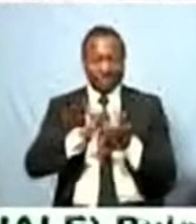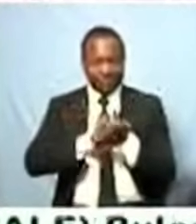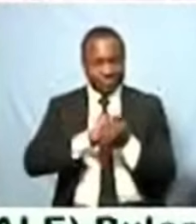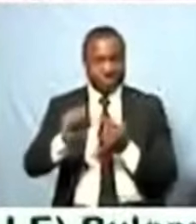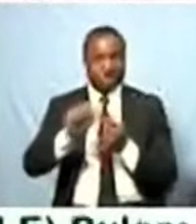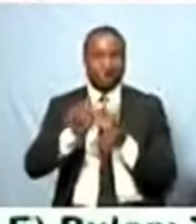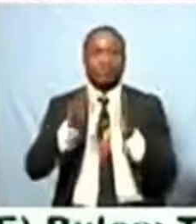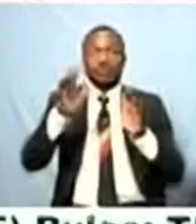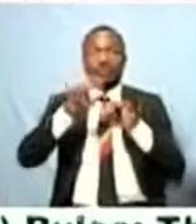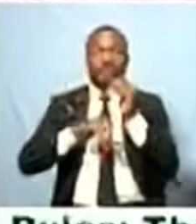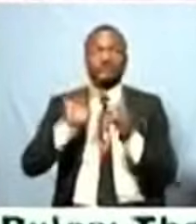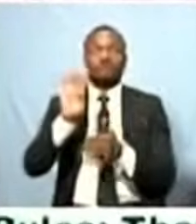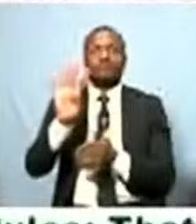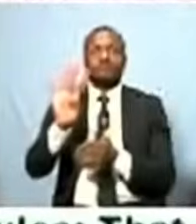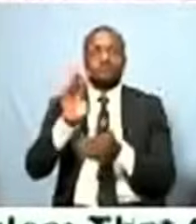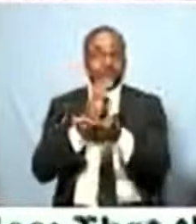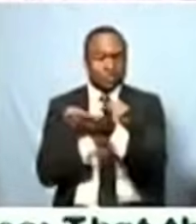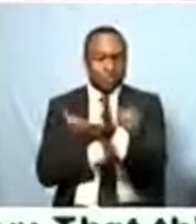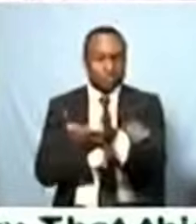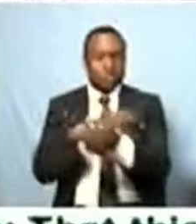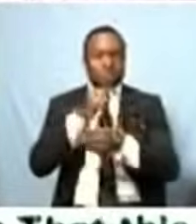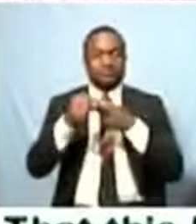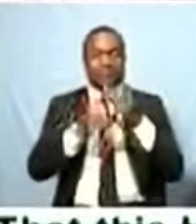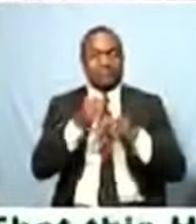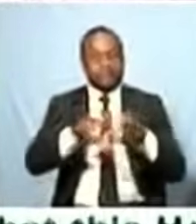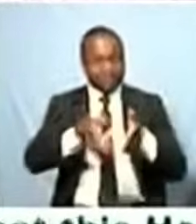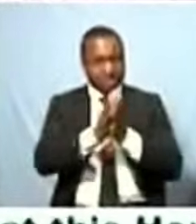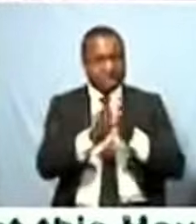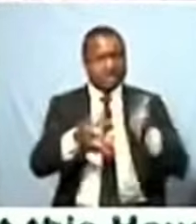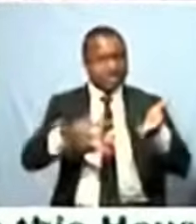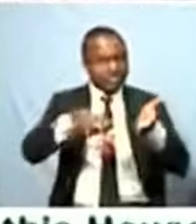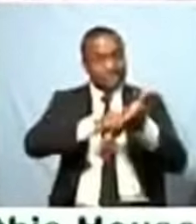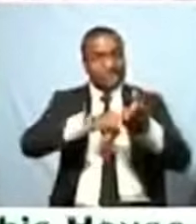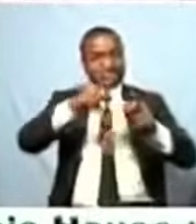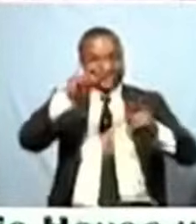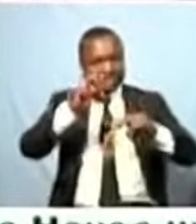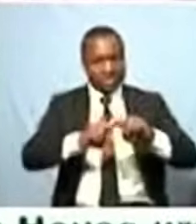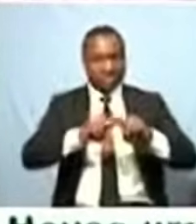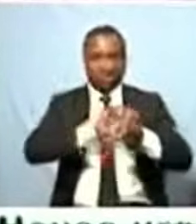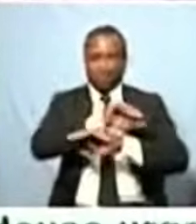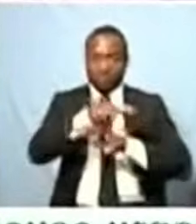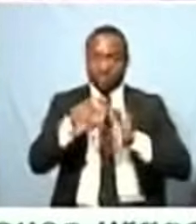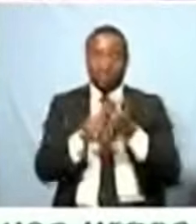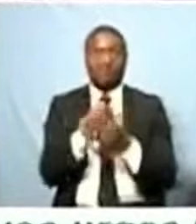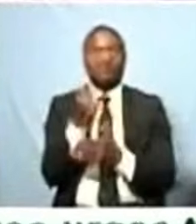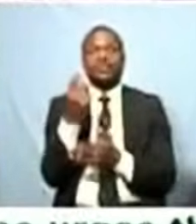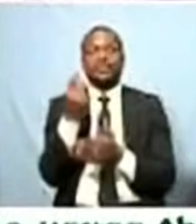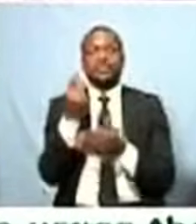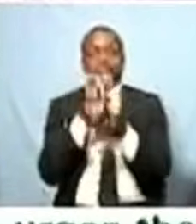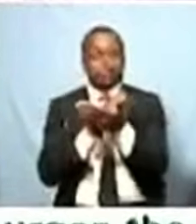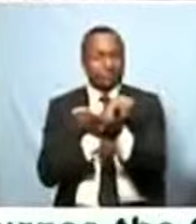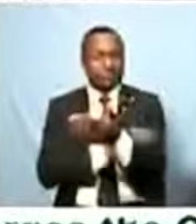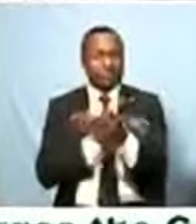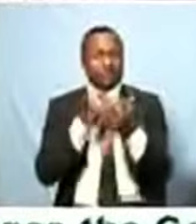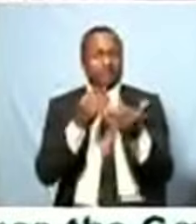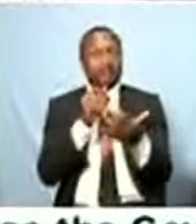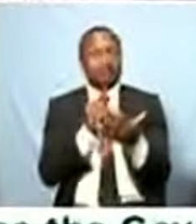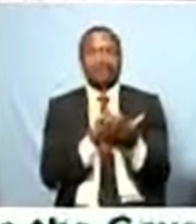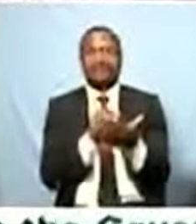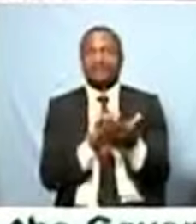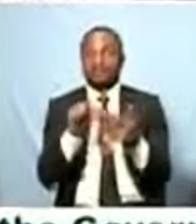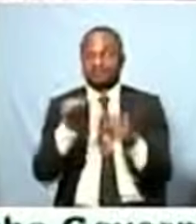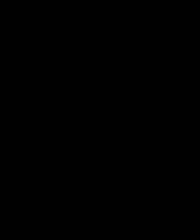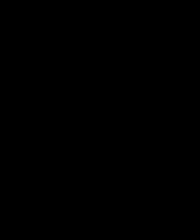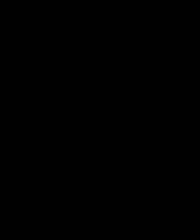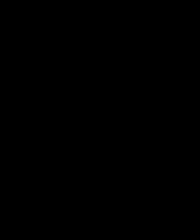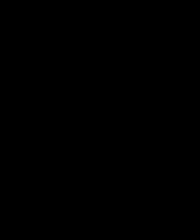4 heads, then they are asked to resit all the 11 heads. Now, Madam Speaker, this practice is